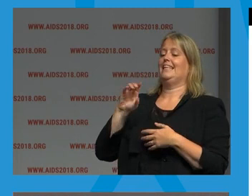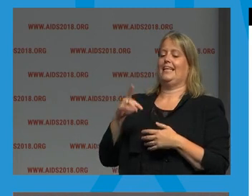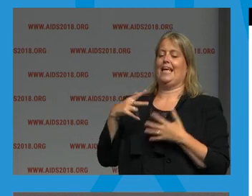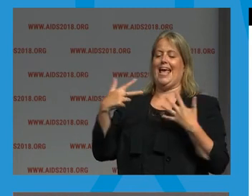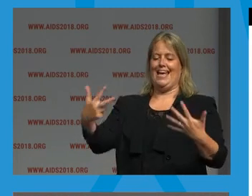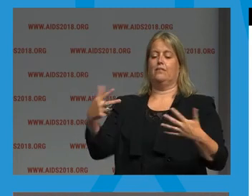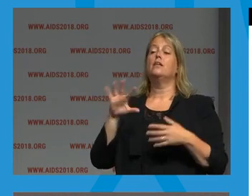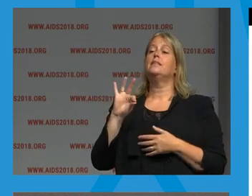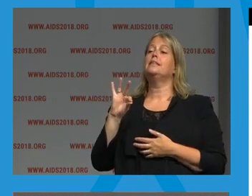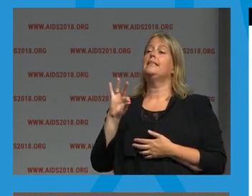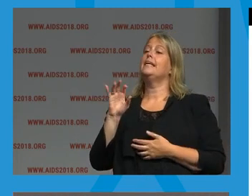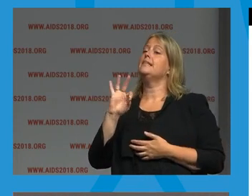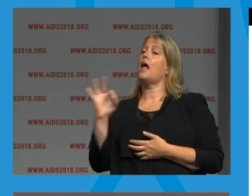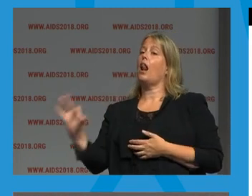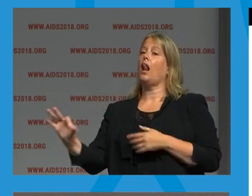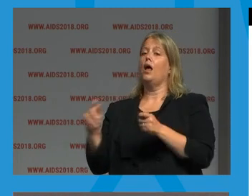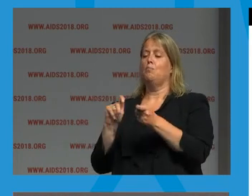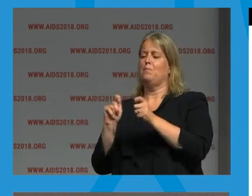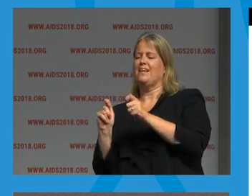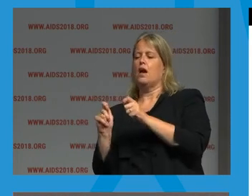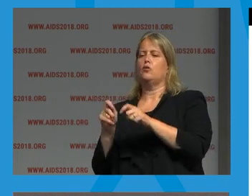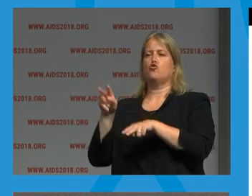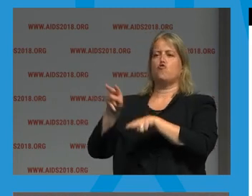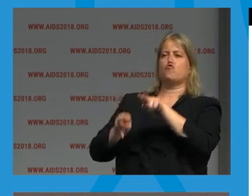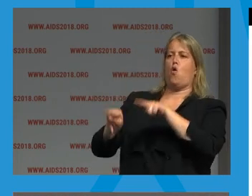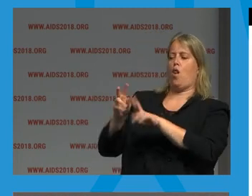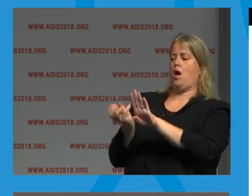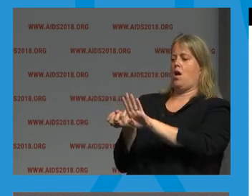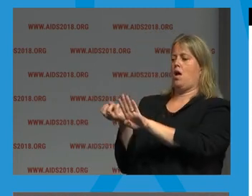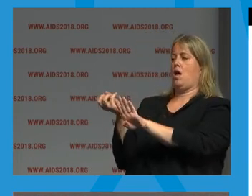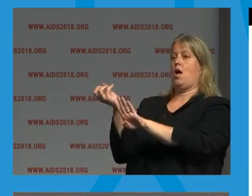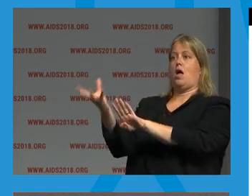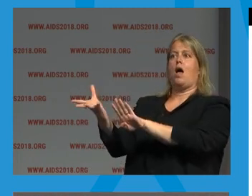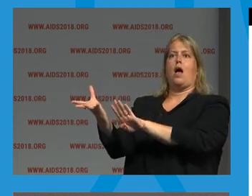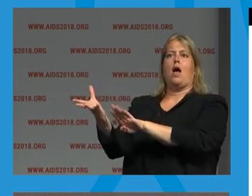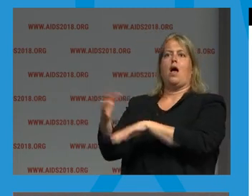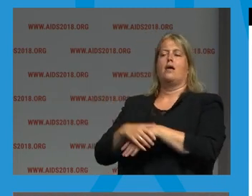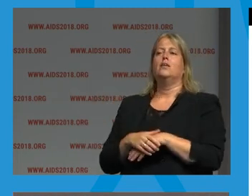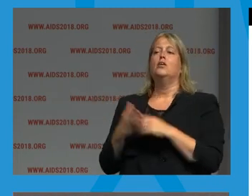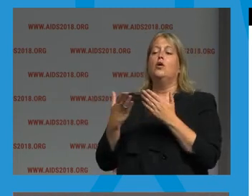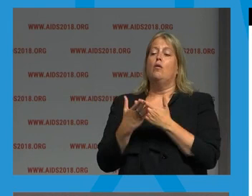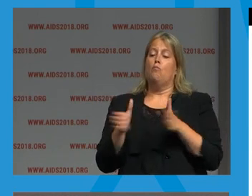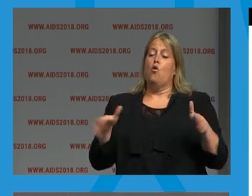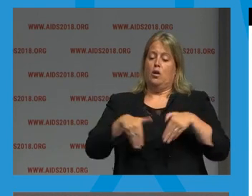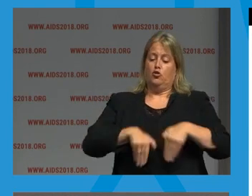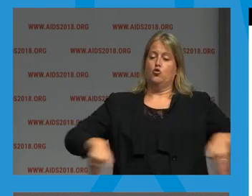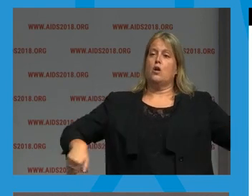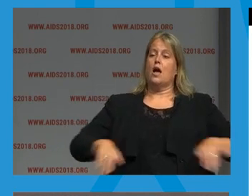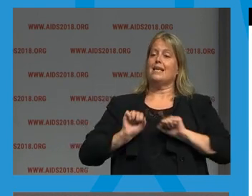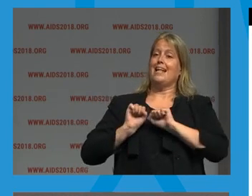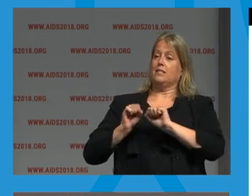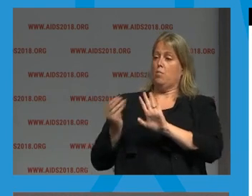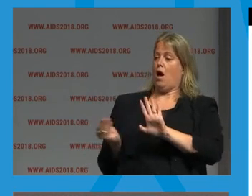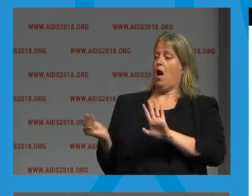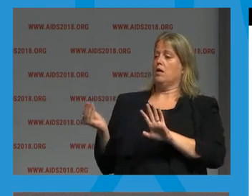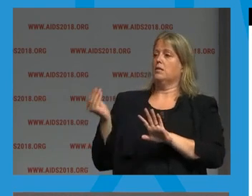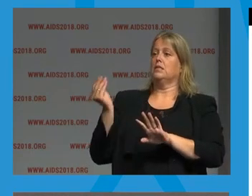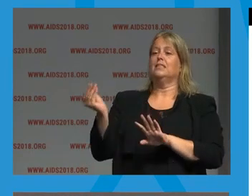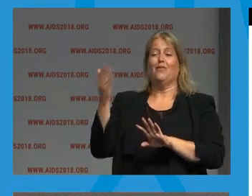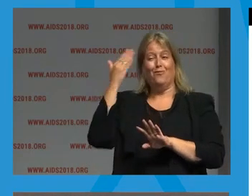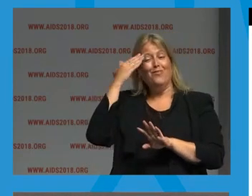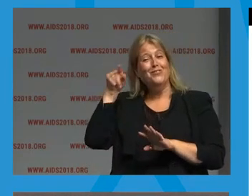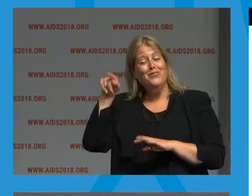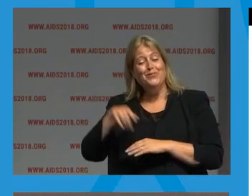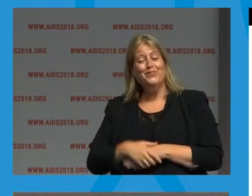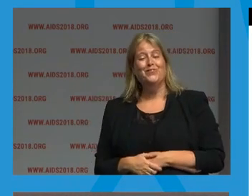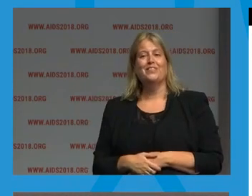T-cell mediated control that was induced by the intervention of the broadly neutralizing antibodies. How did we know that?